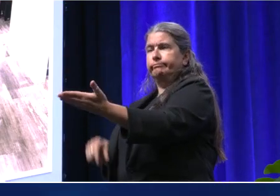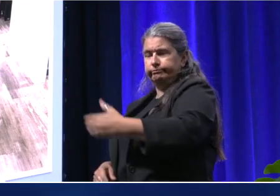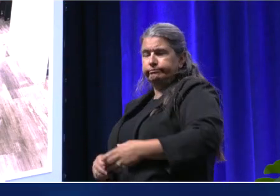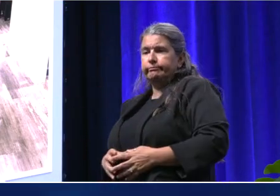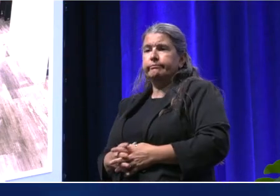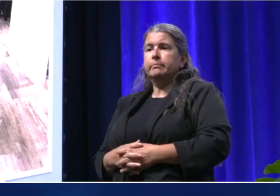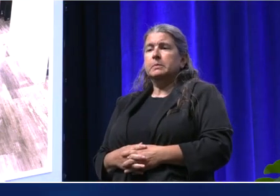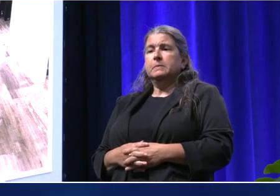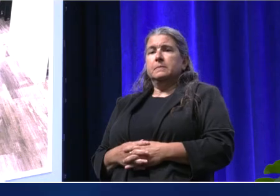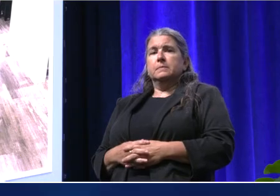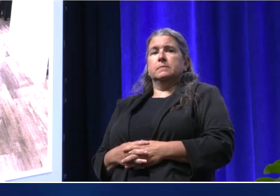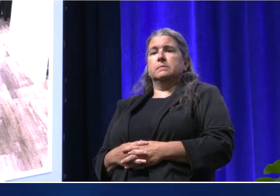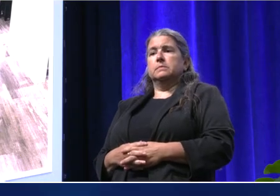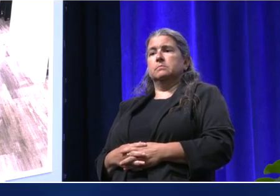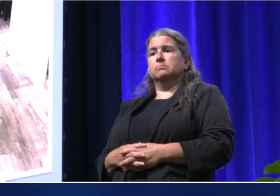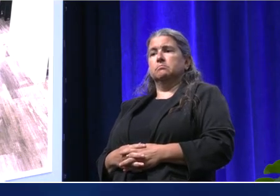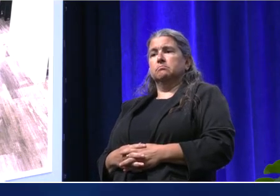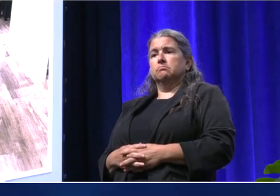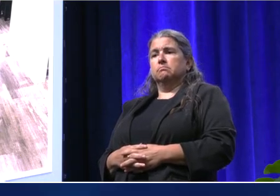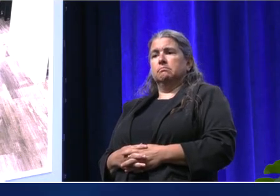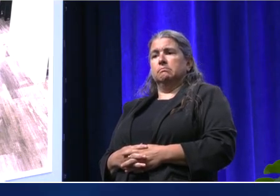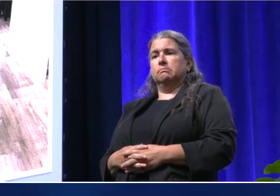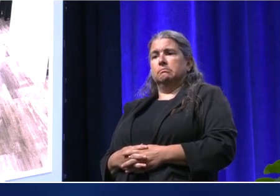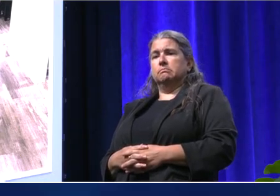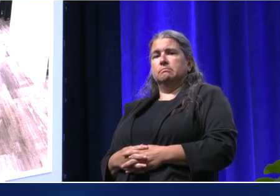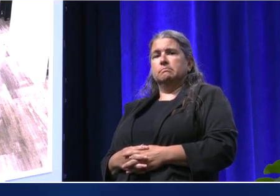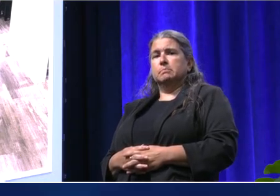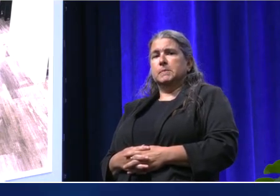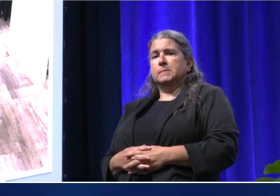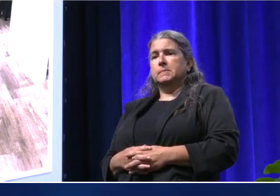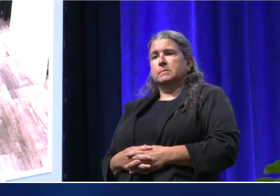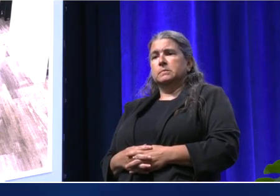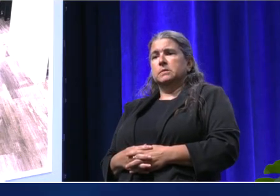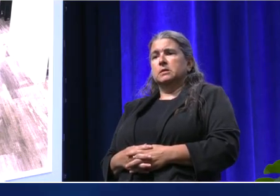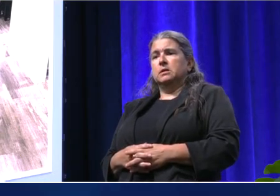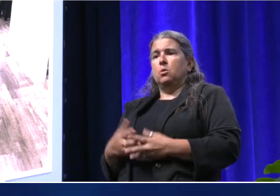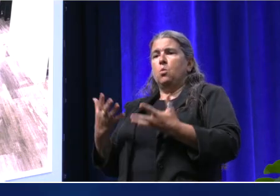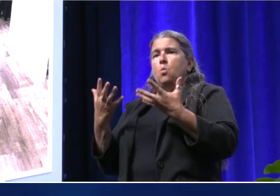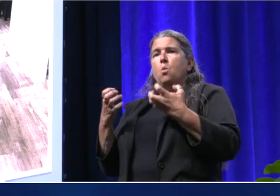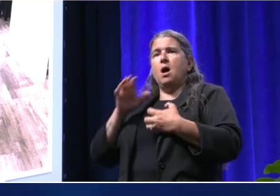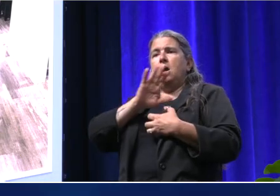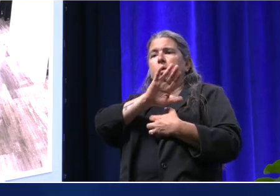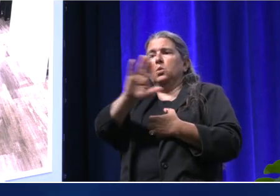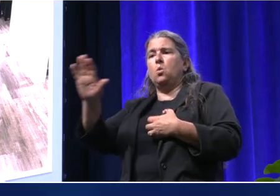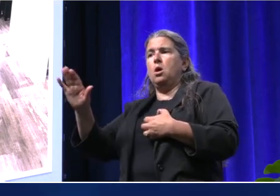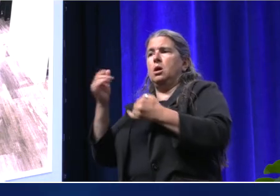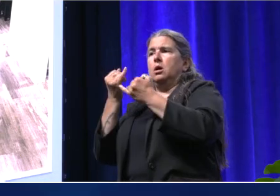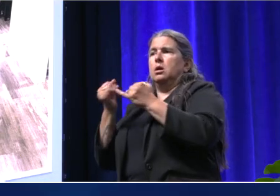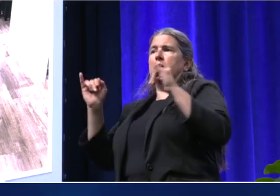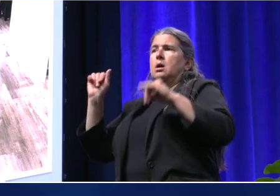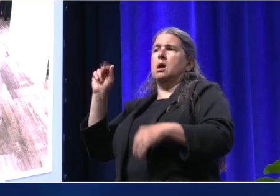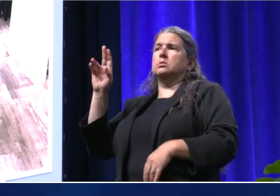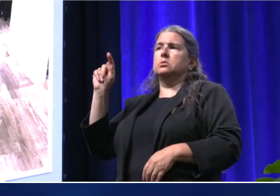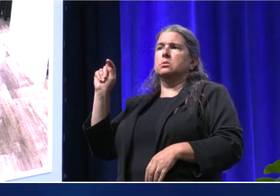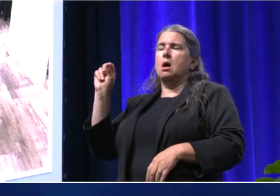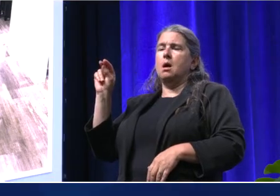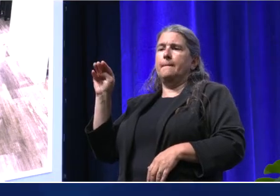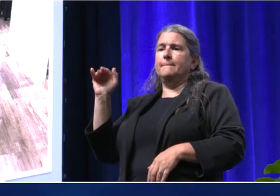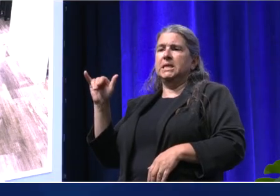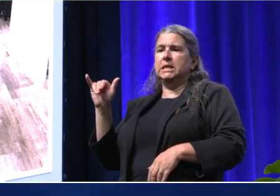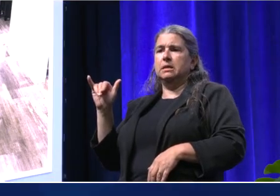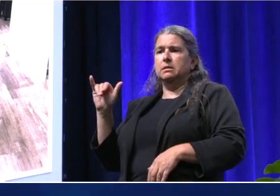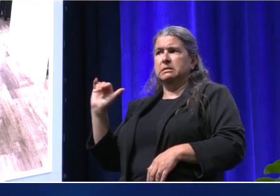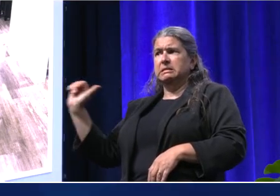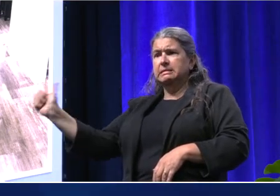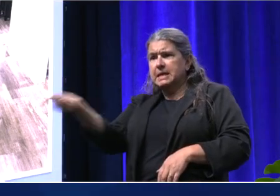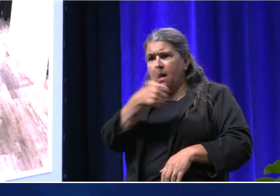At the core of what we're trying to do is increase people's autonomy. We want to help people make better decisions about what to put in their bodies.